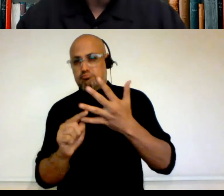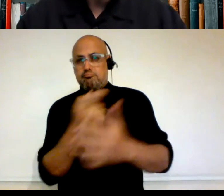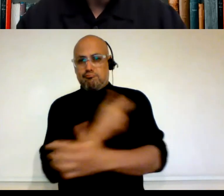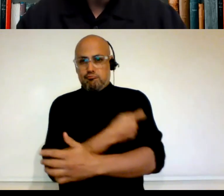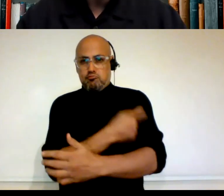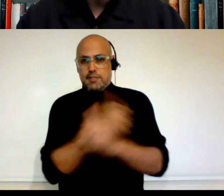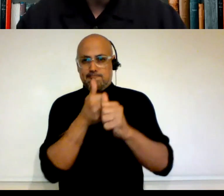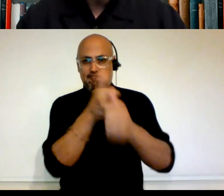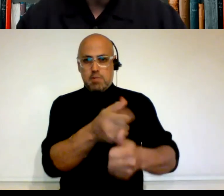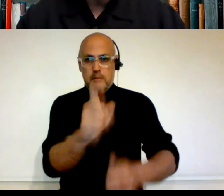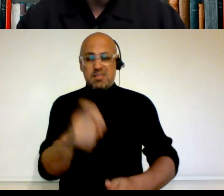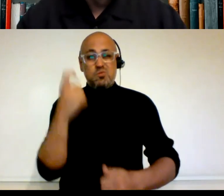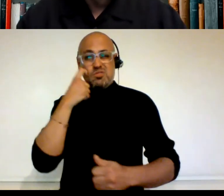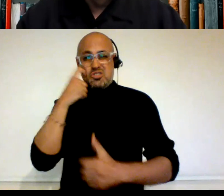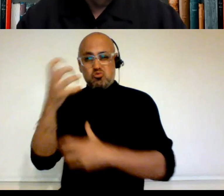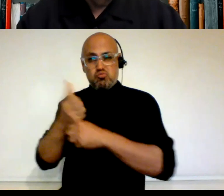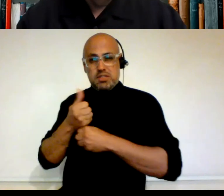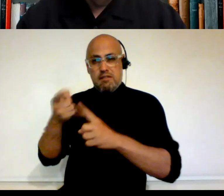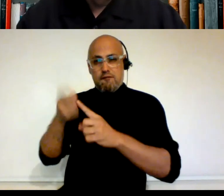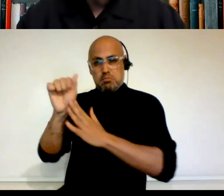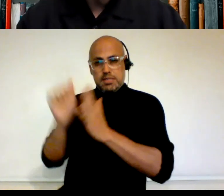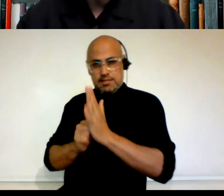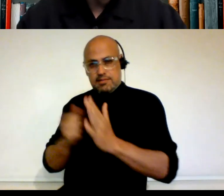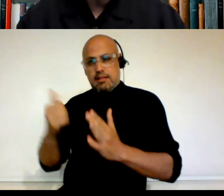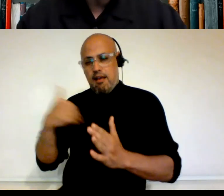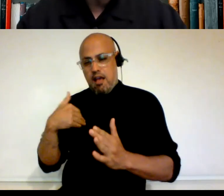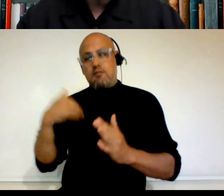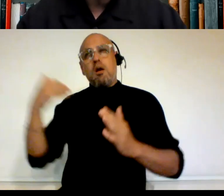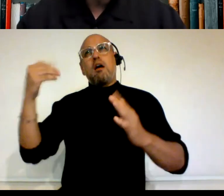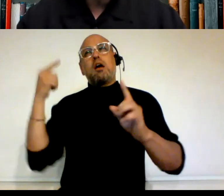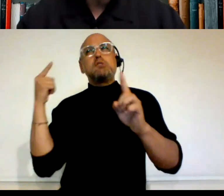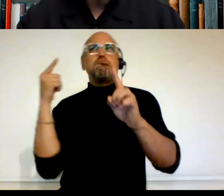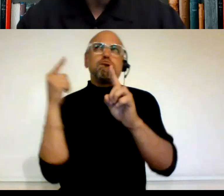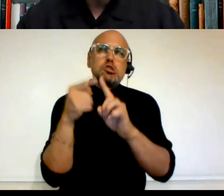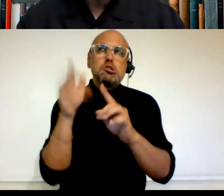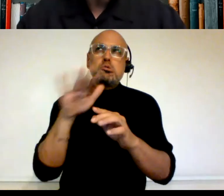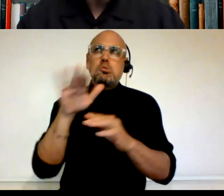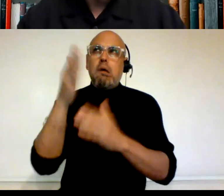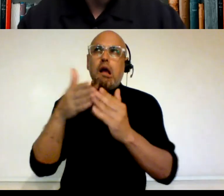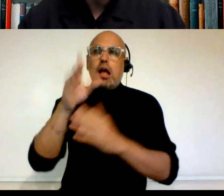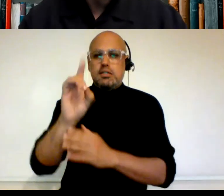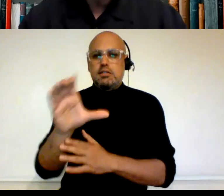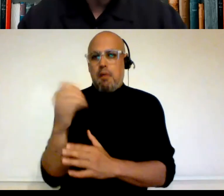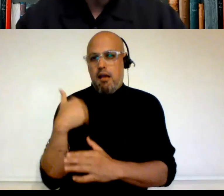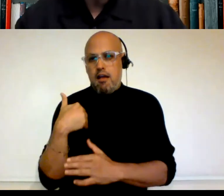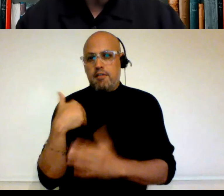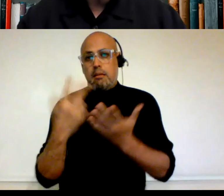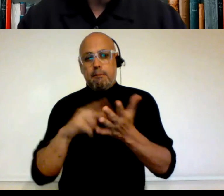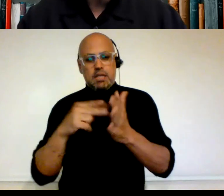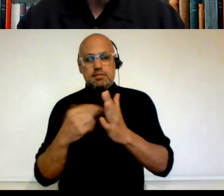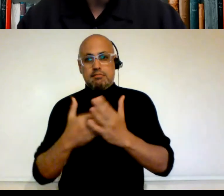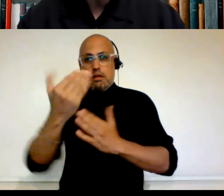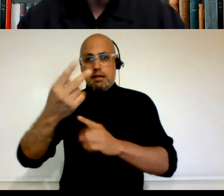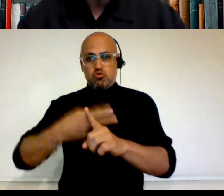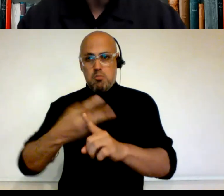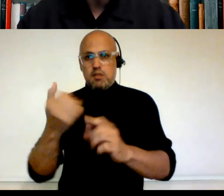just received word from the state that we have until the end of December. So we have in the next 2 months to make sure